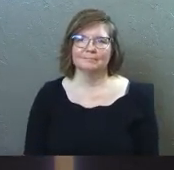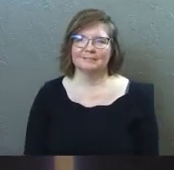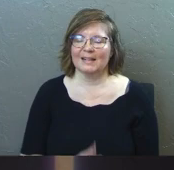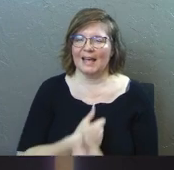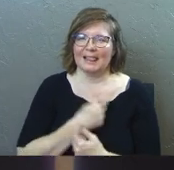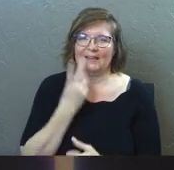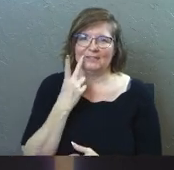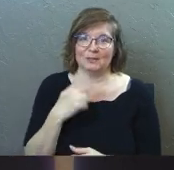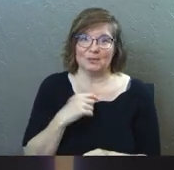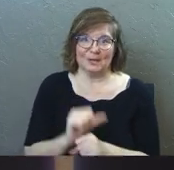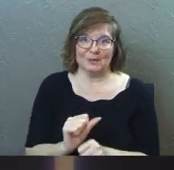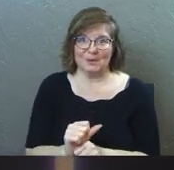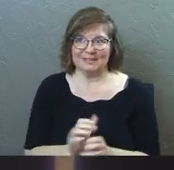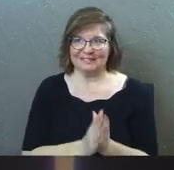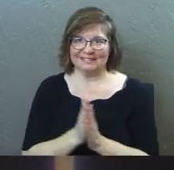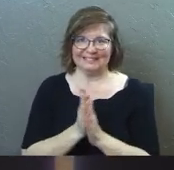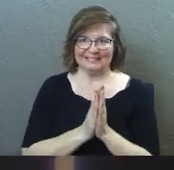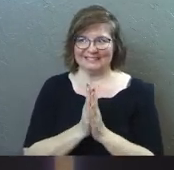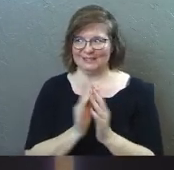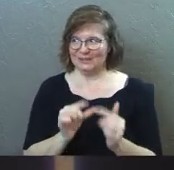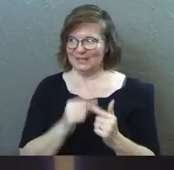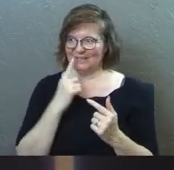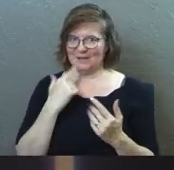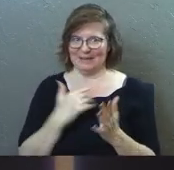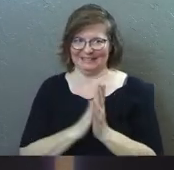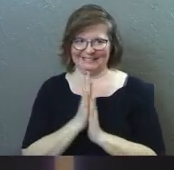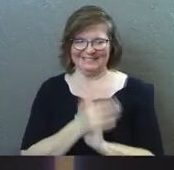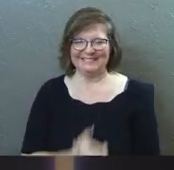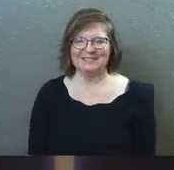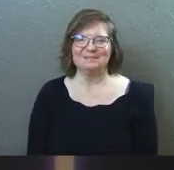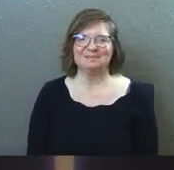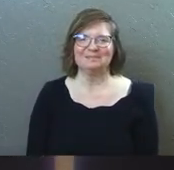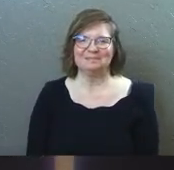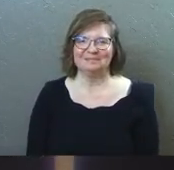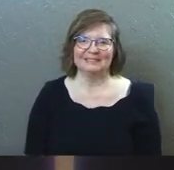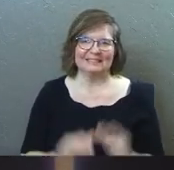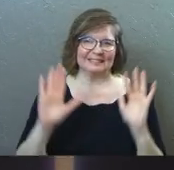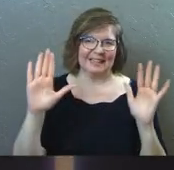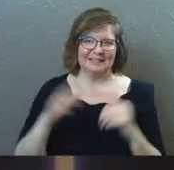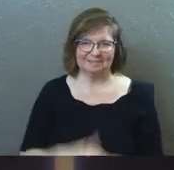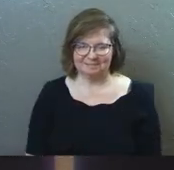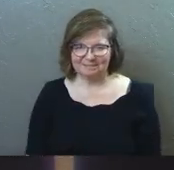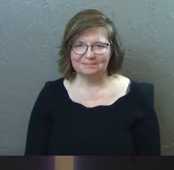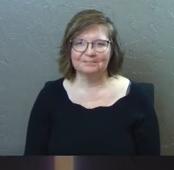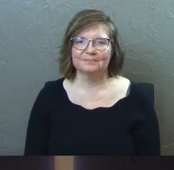I love seeing you guys work. It's so unique for me. It's excellent.